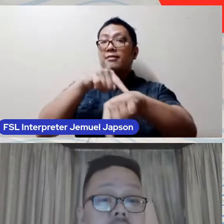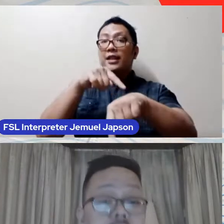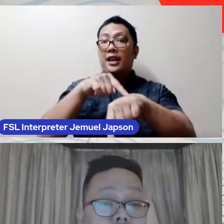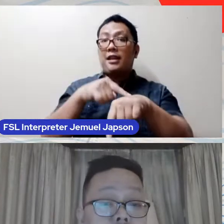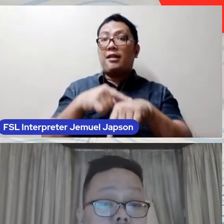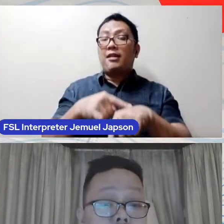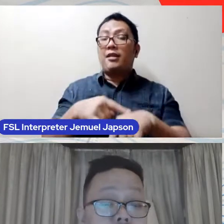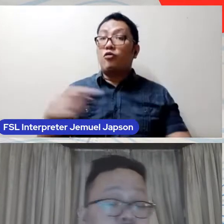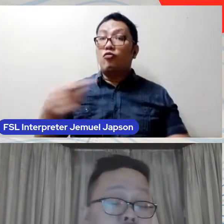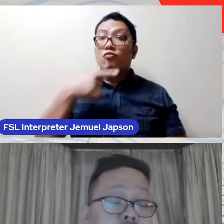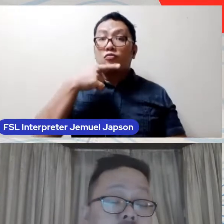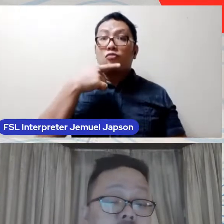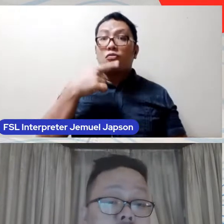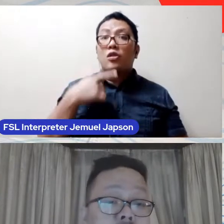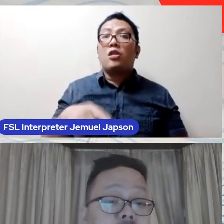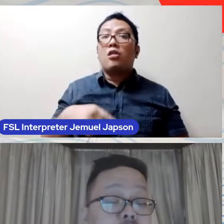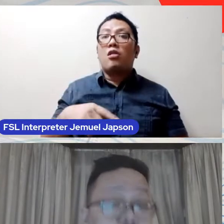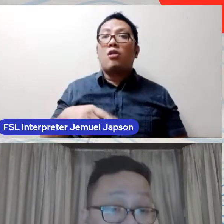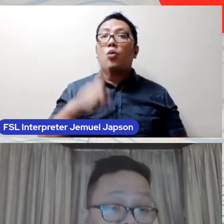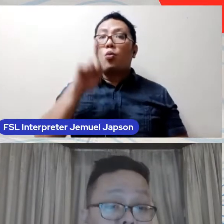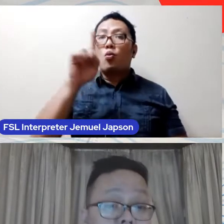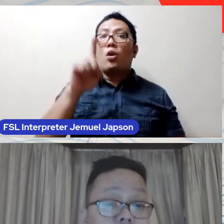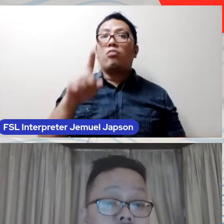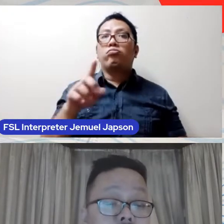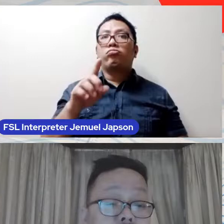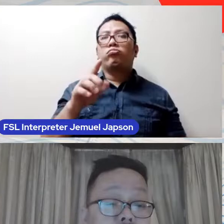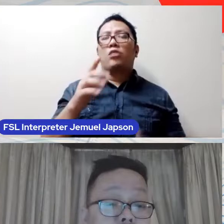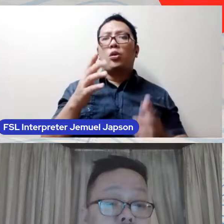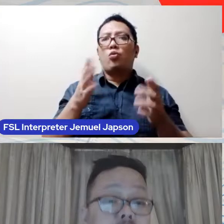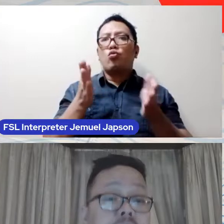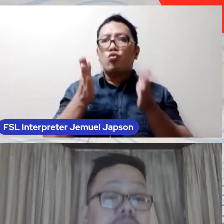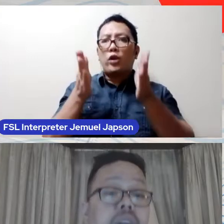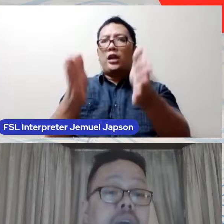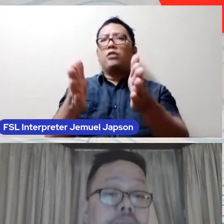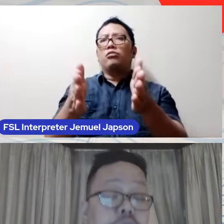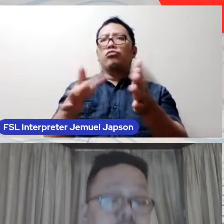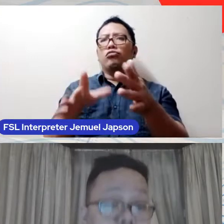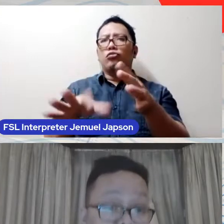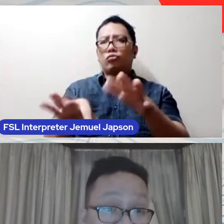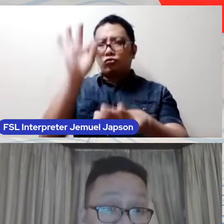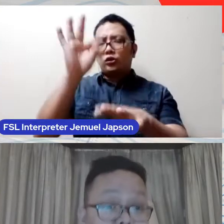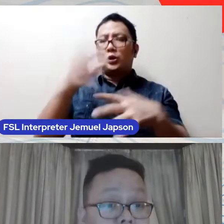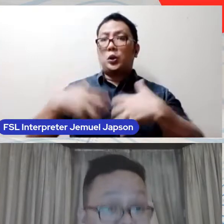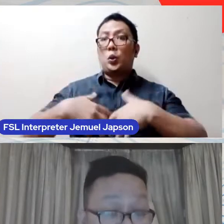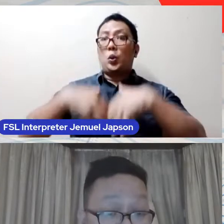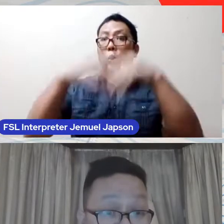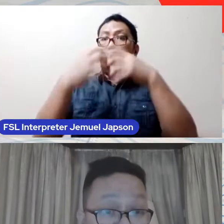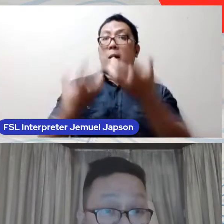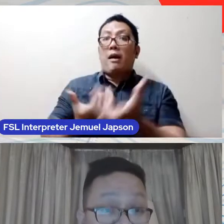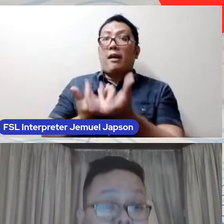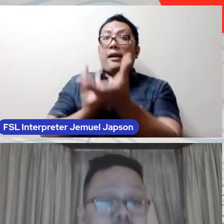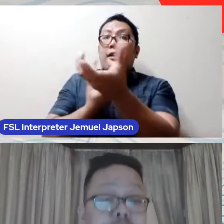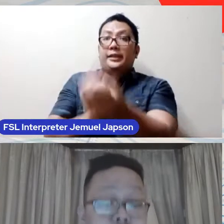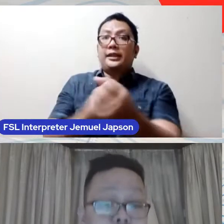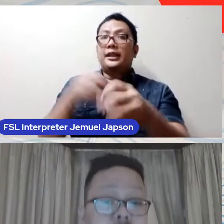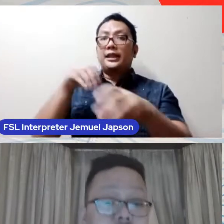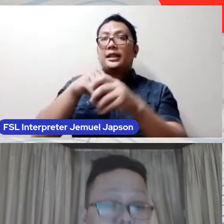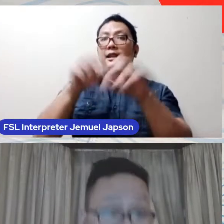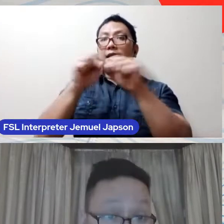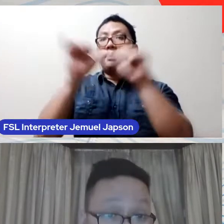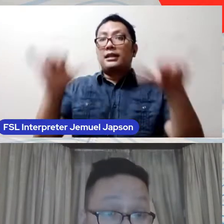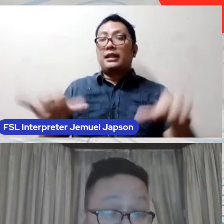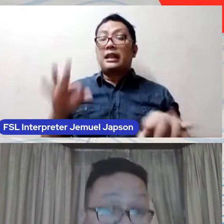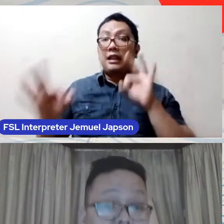that one of the ARMA's objectives is really to build up confidence in the system. If people